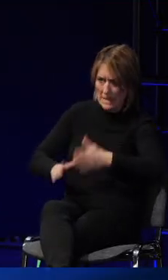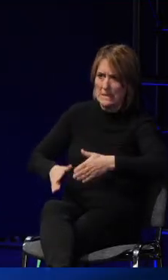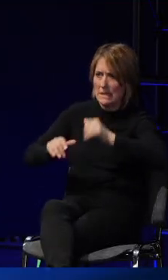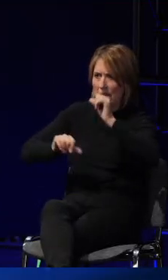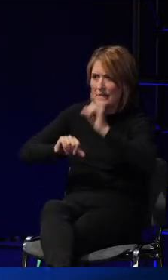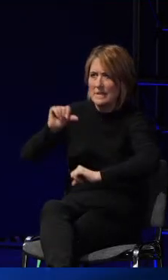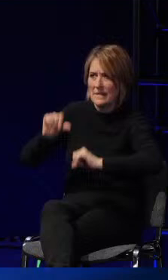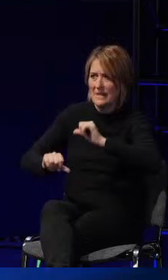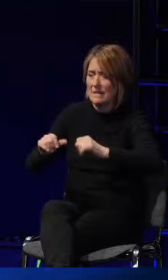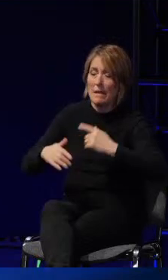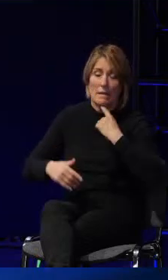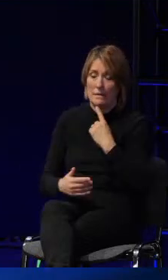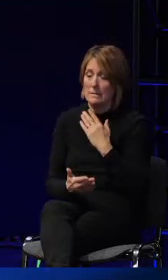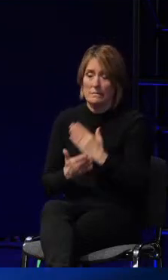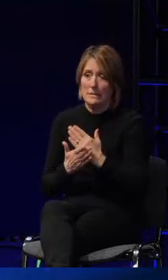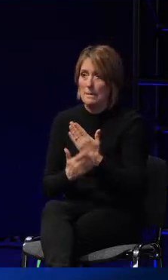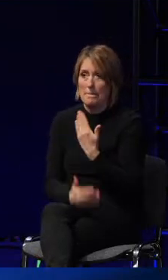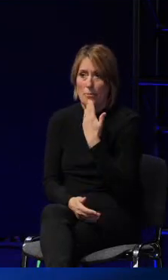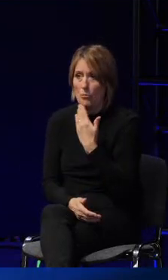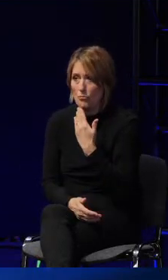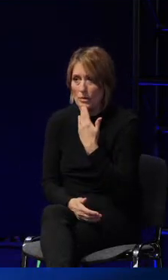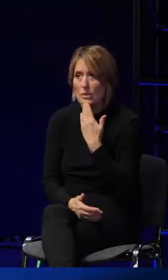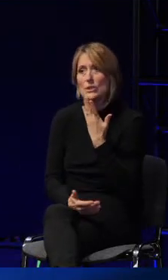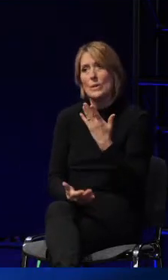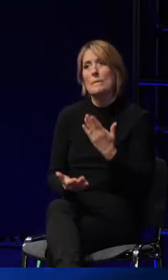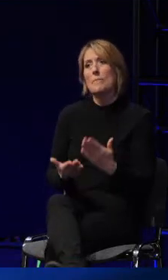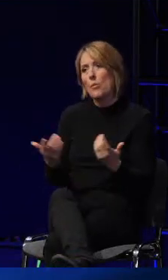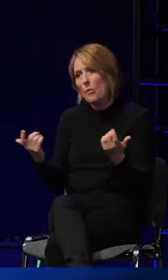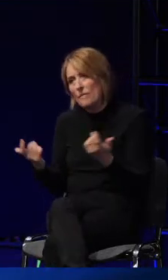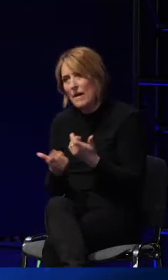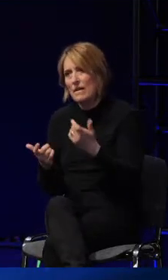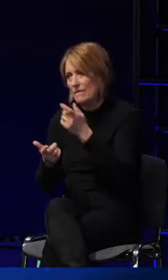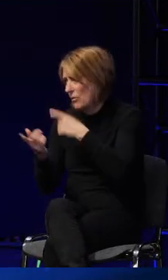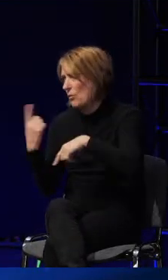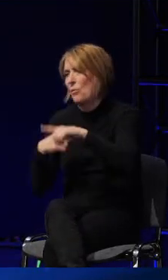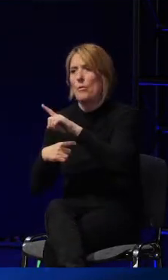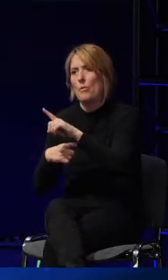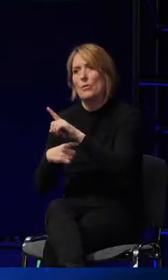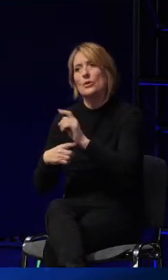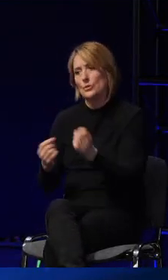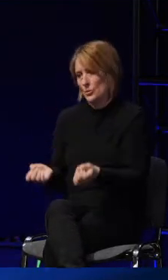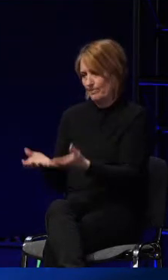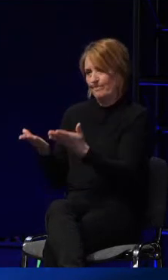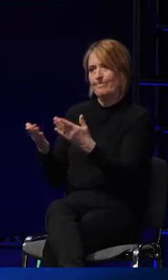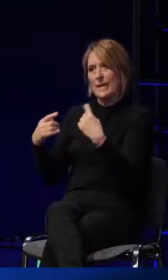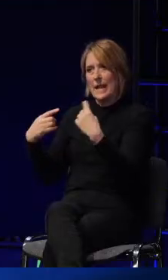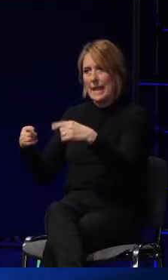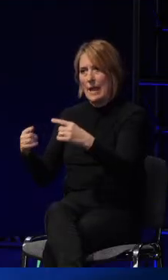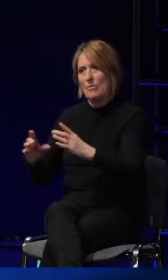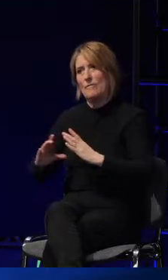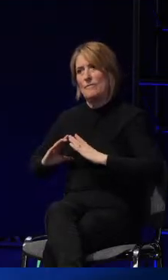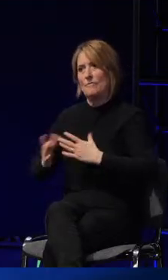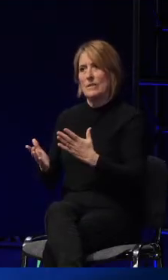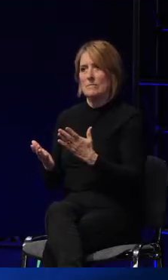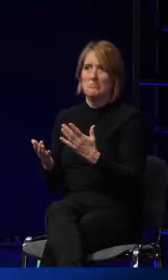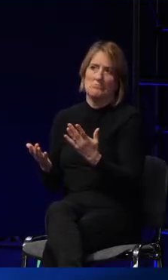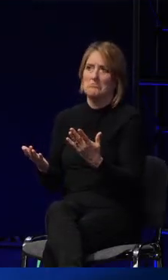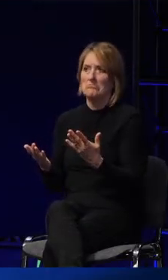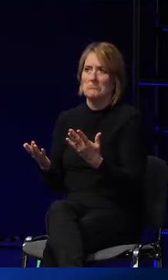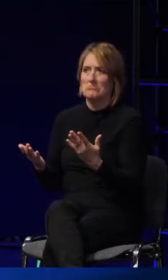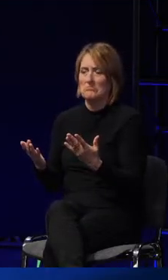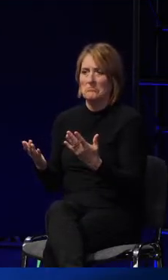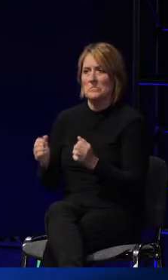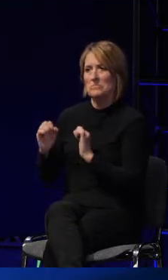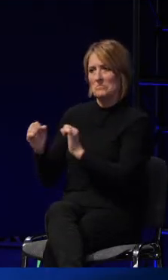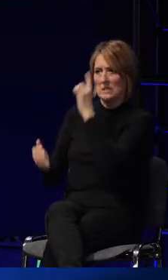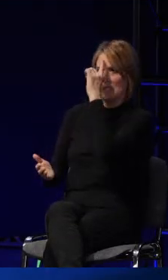I do, and I think that sort of follows down. So I think it's more fun for everyone when you allow people the freedom to exercise